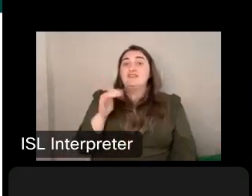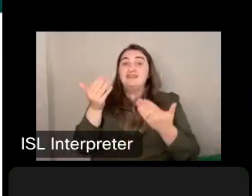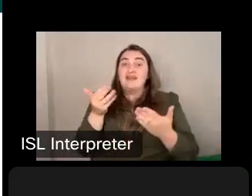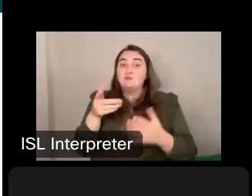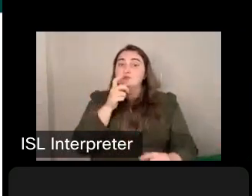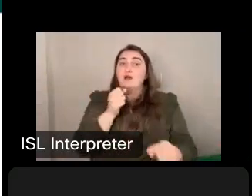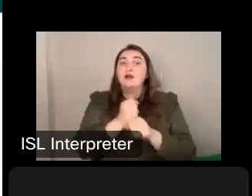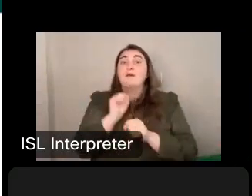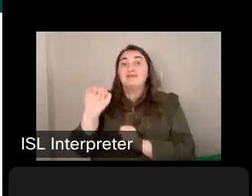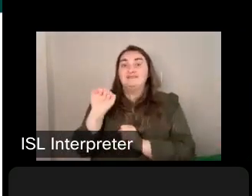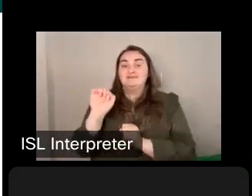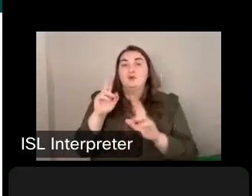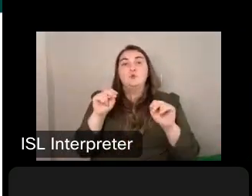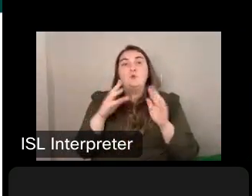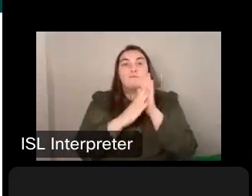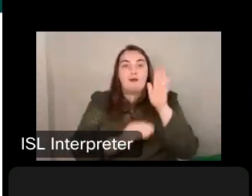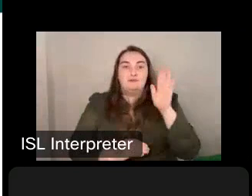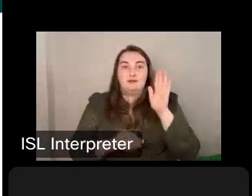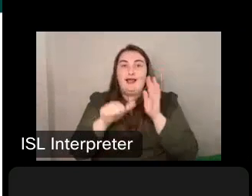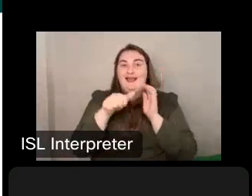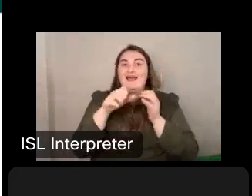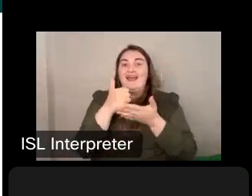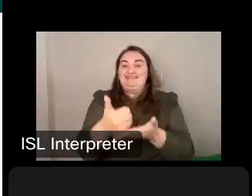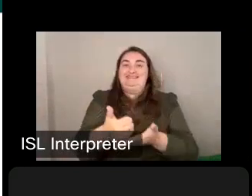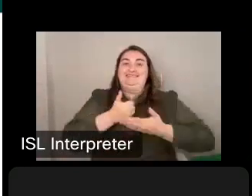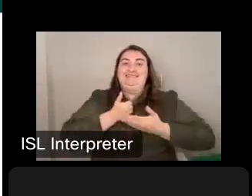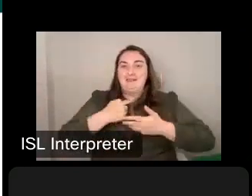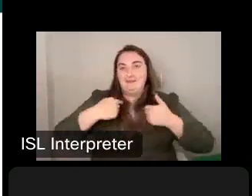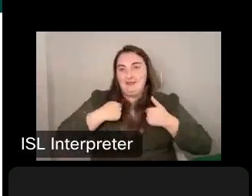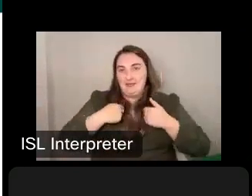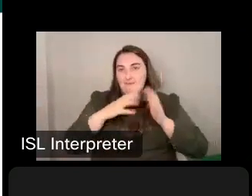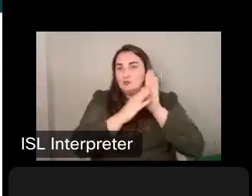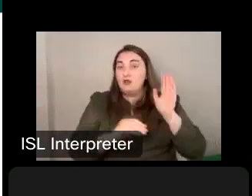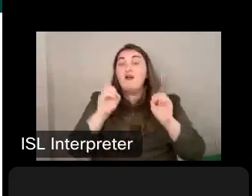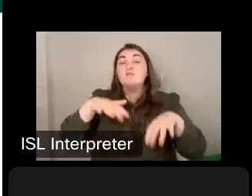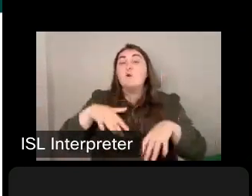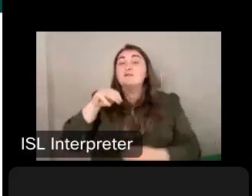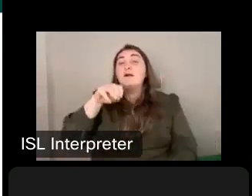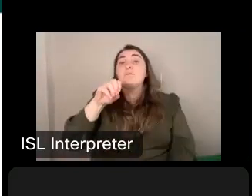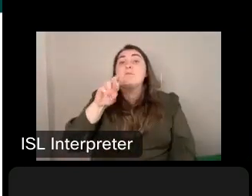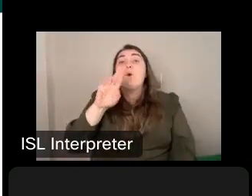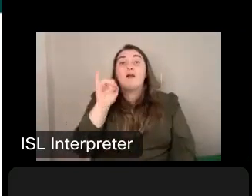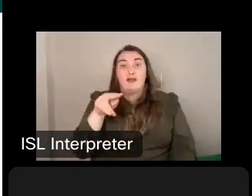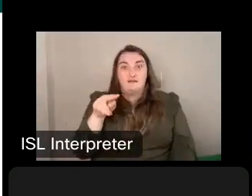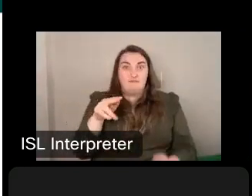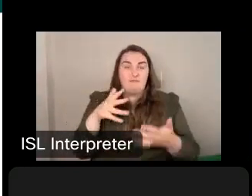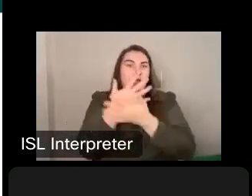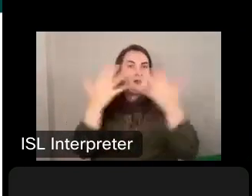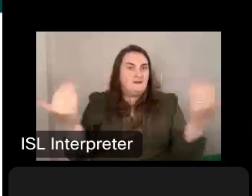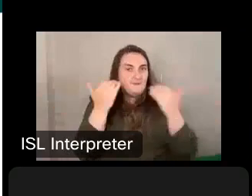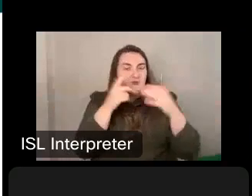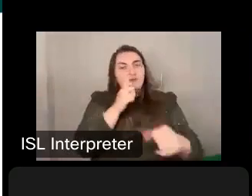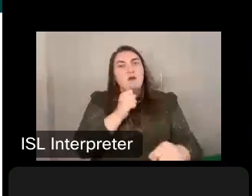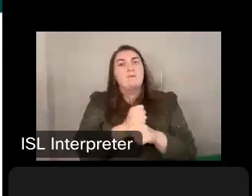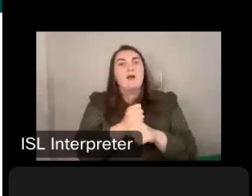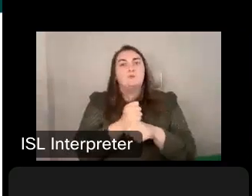Me model. So just to highlight in the HSE, obviously Morgan gave you a very high level overview in terms of the employee assistance